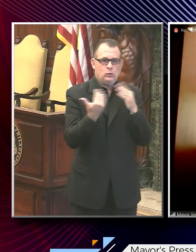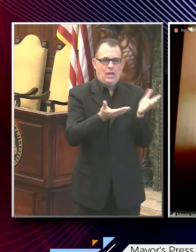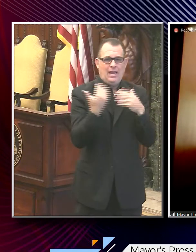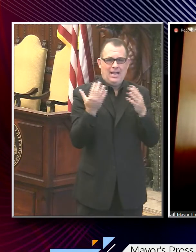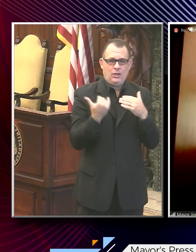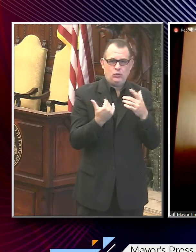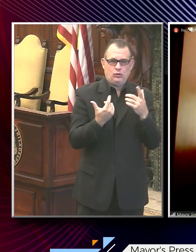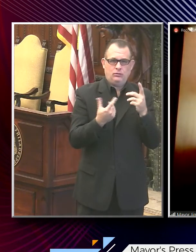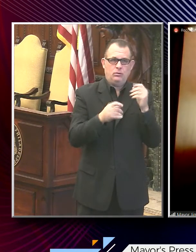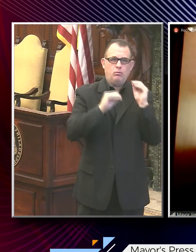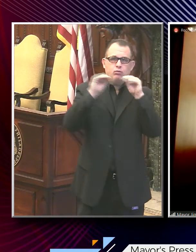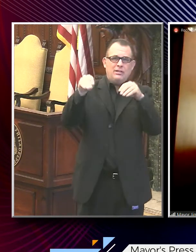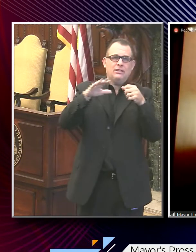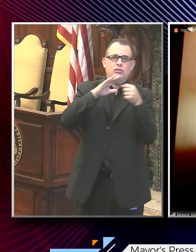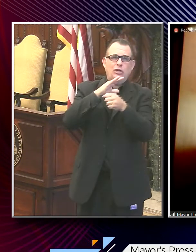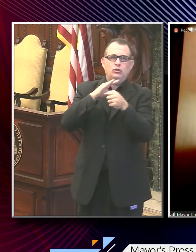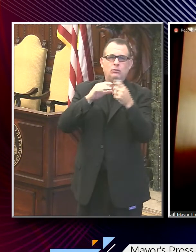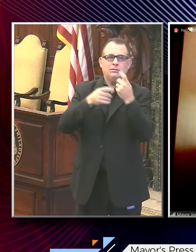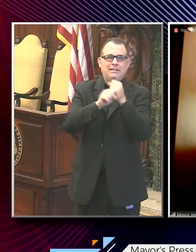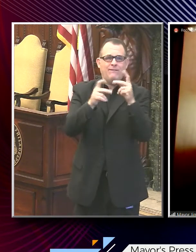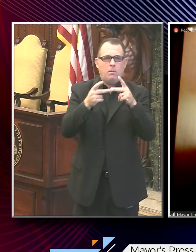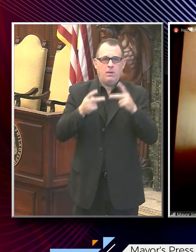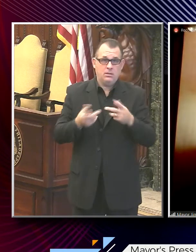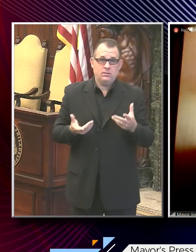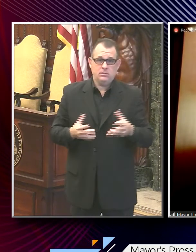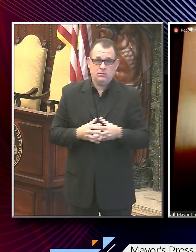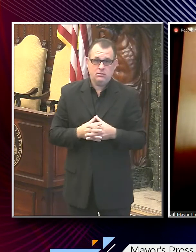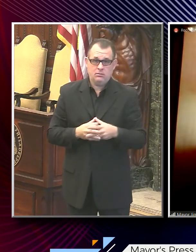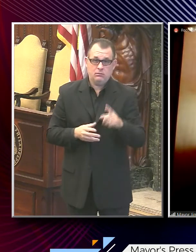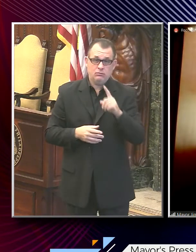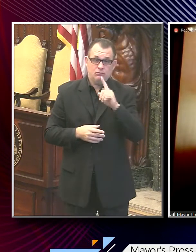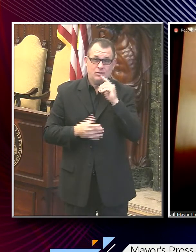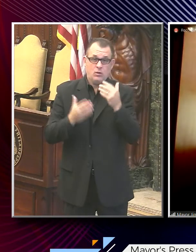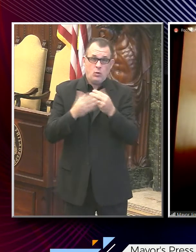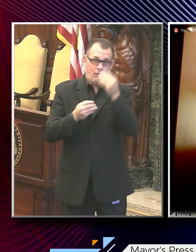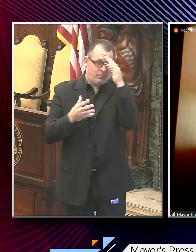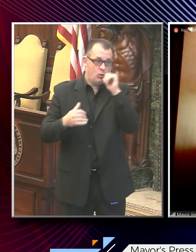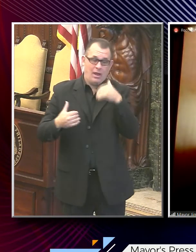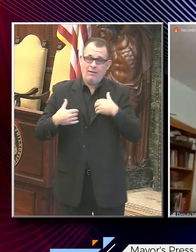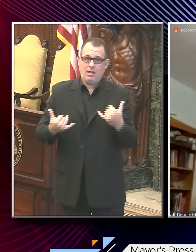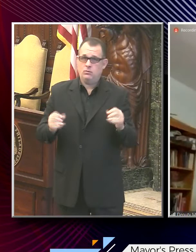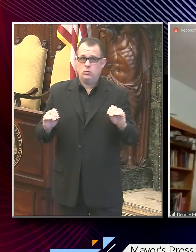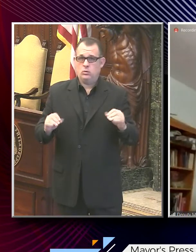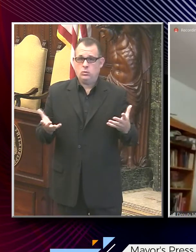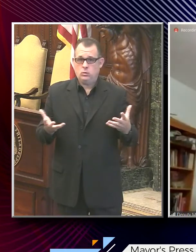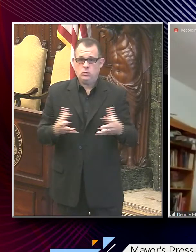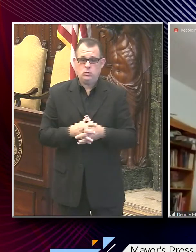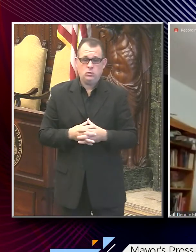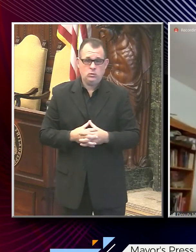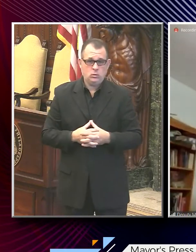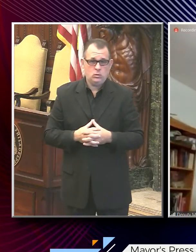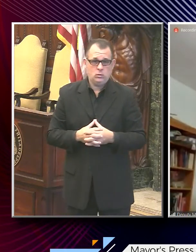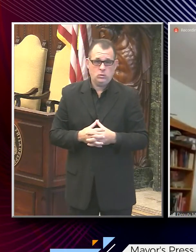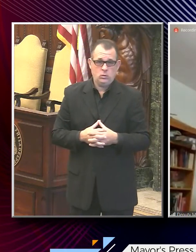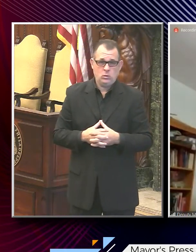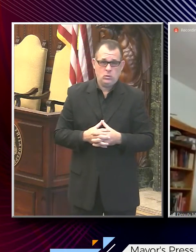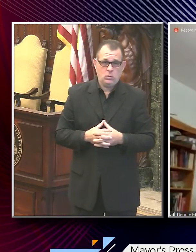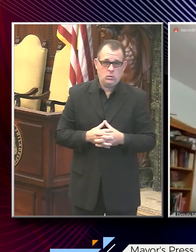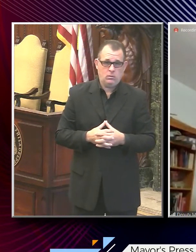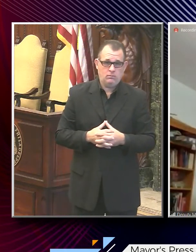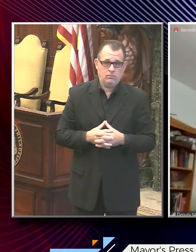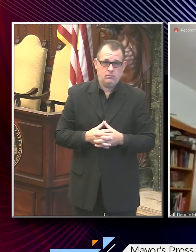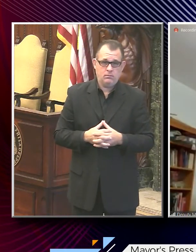any more update other than that for today. Eva, do you have anything? Yes, I would just like to